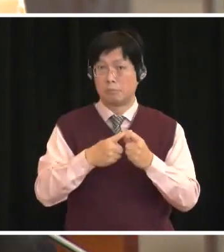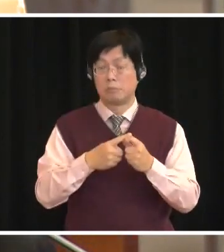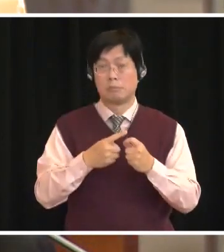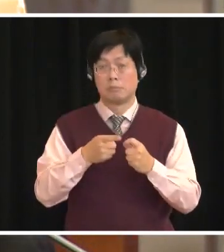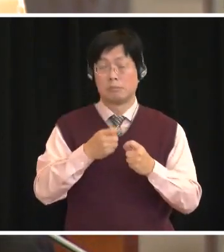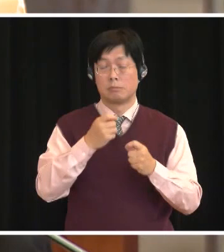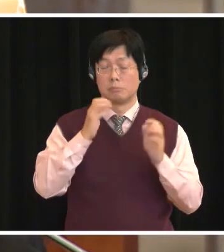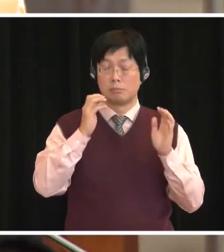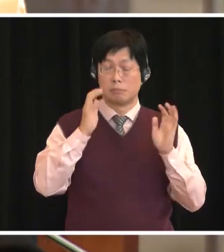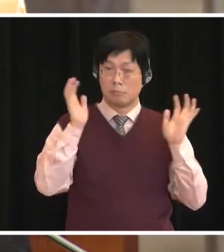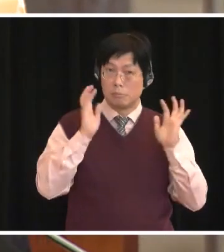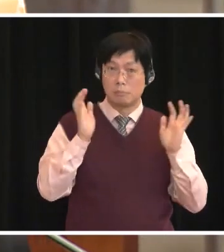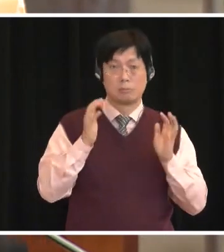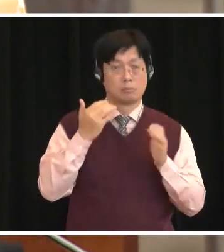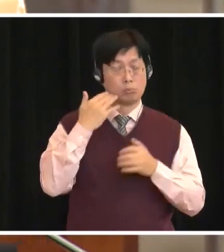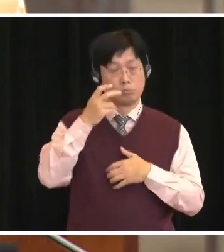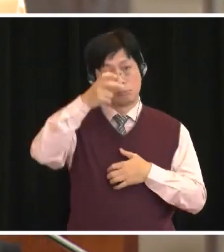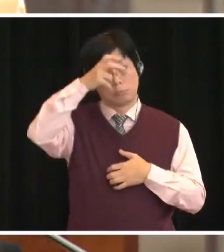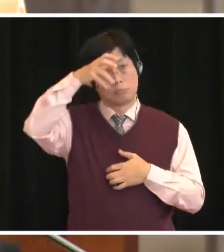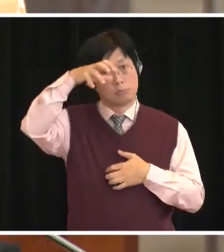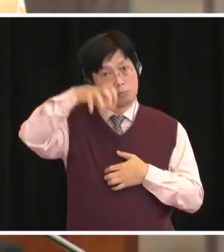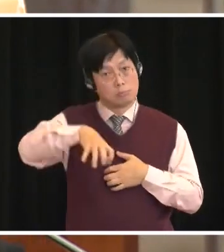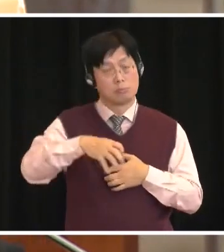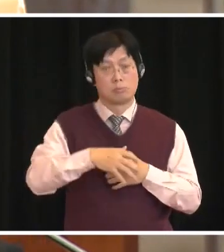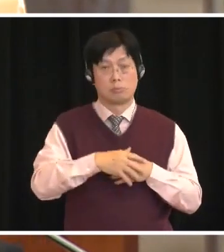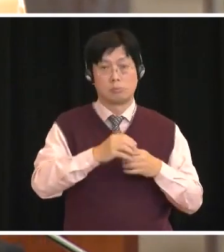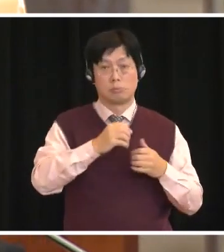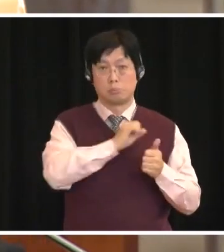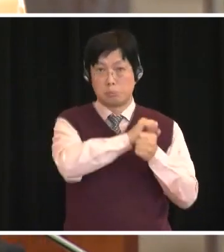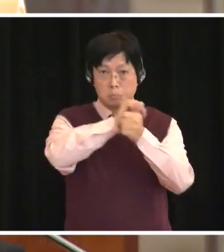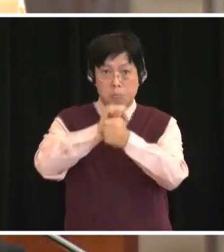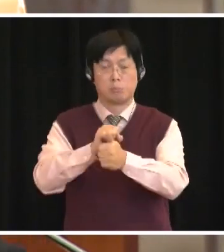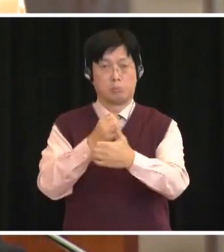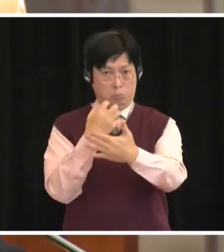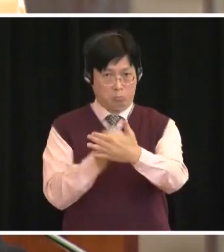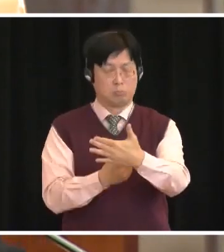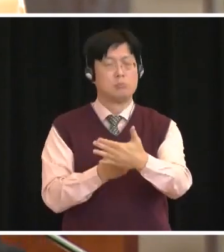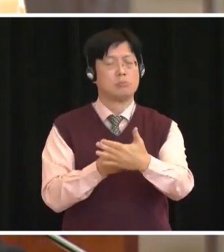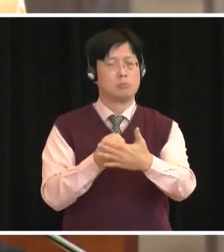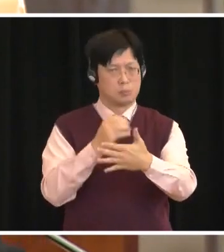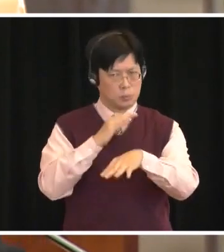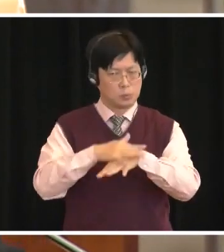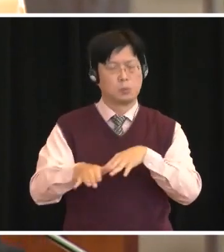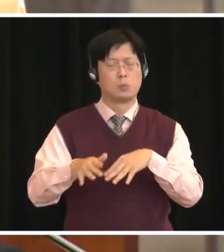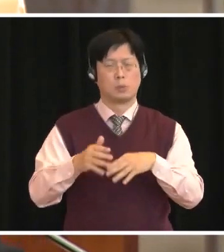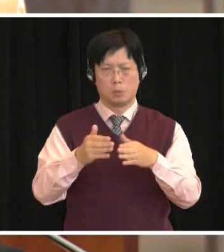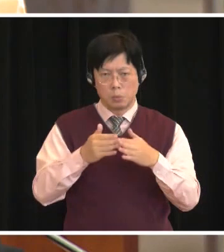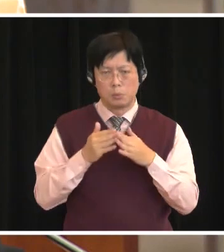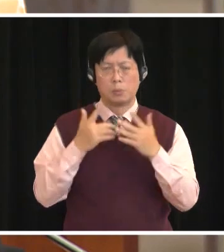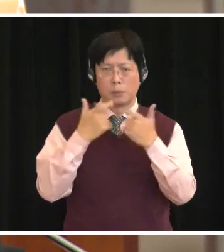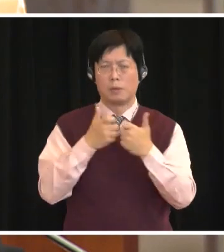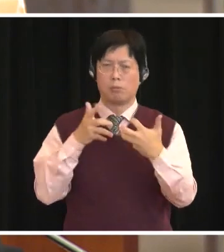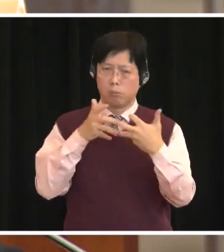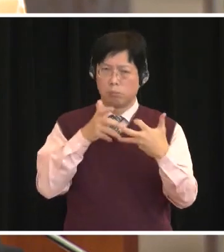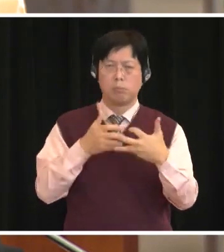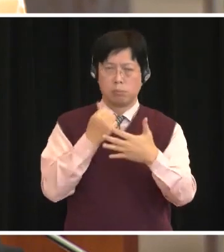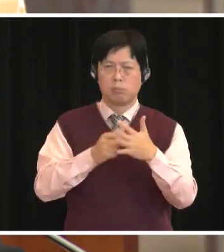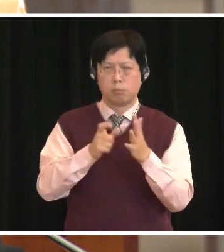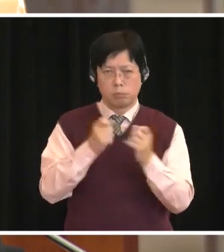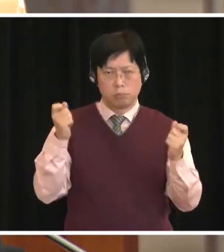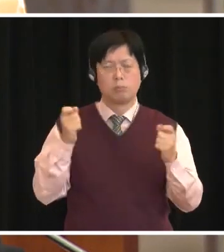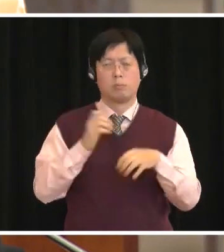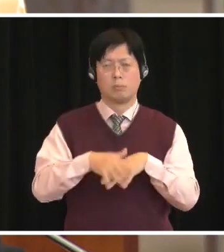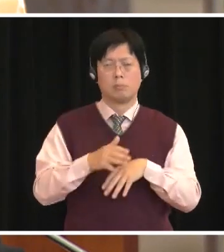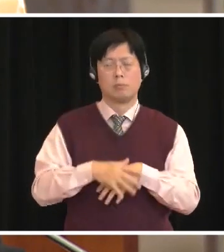Thirdly, children or juveniles will inevitably stay at the